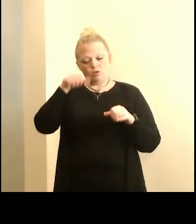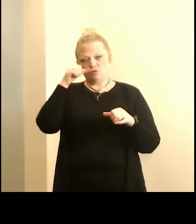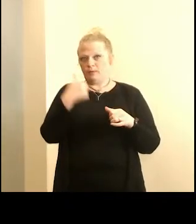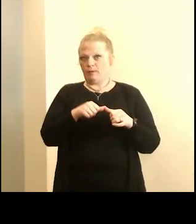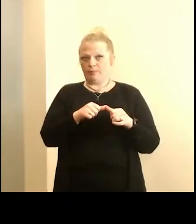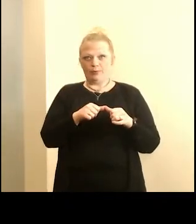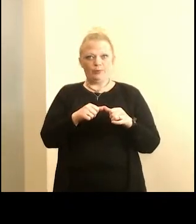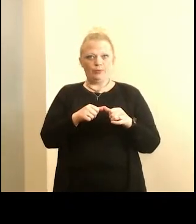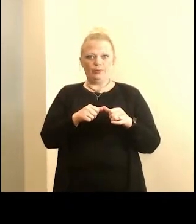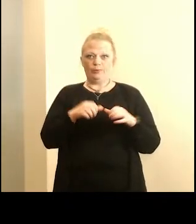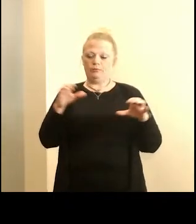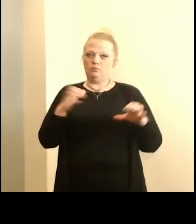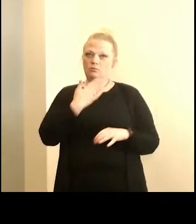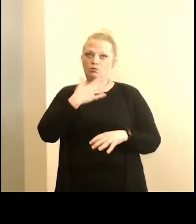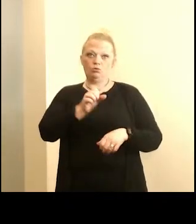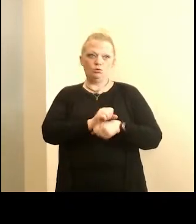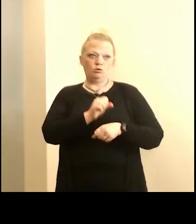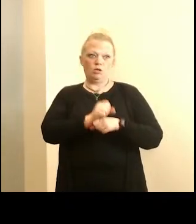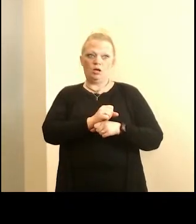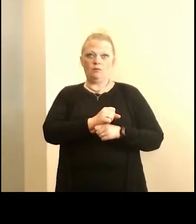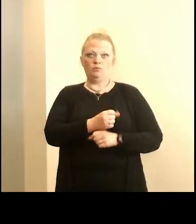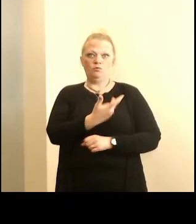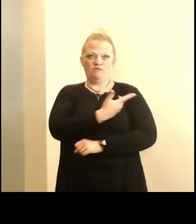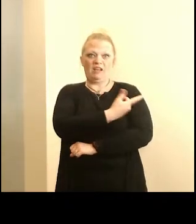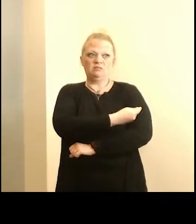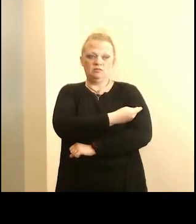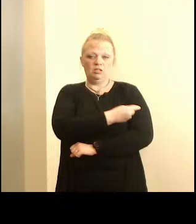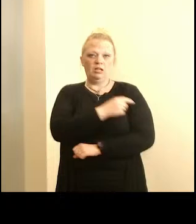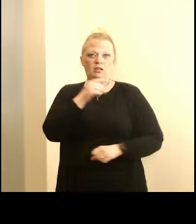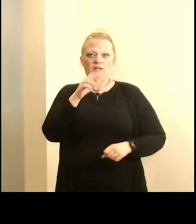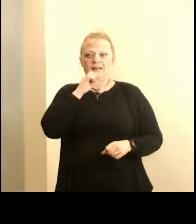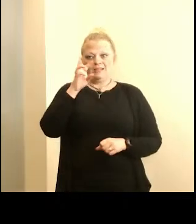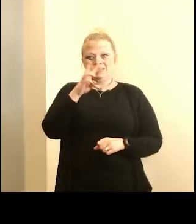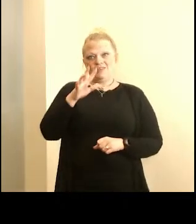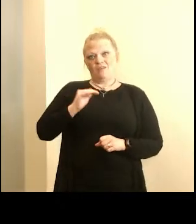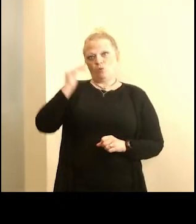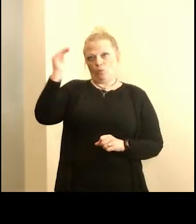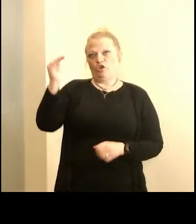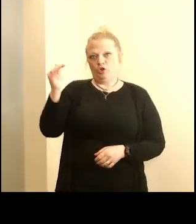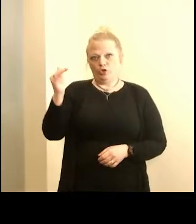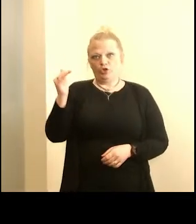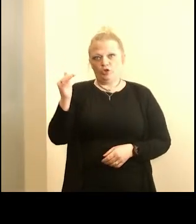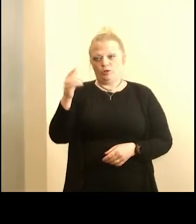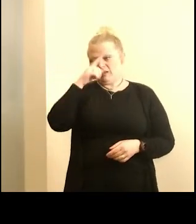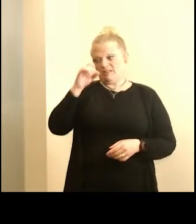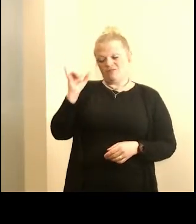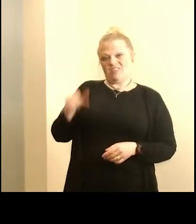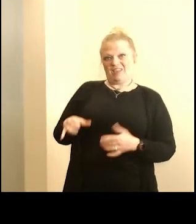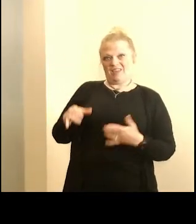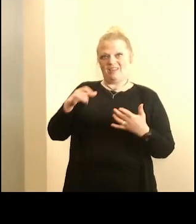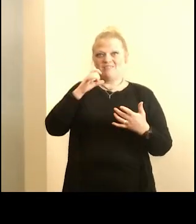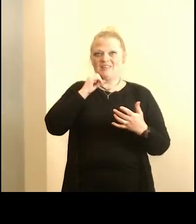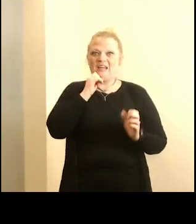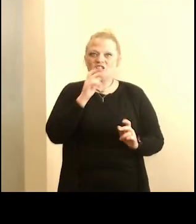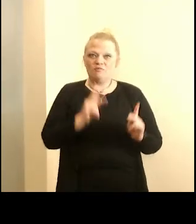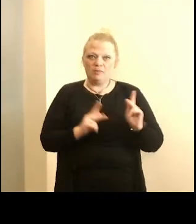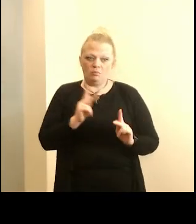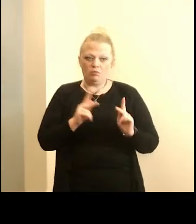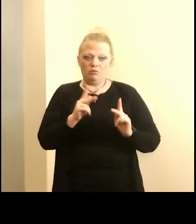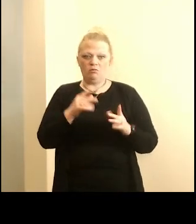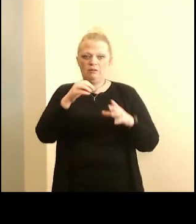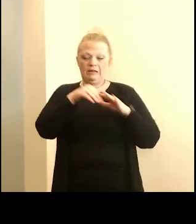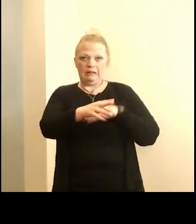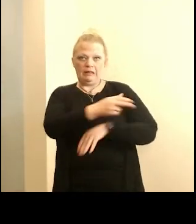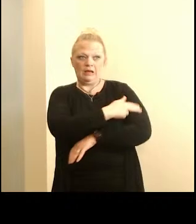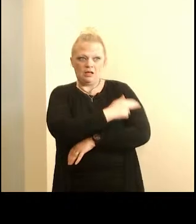that we've done a very good job of vaccinating our 65 and older population. And as a result, the age of individuals who are